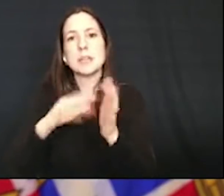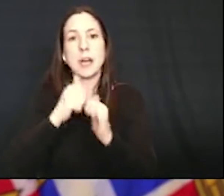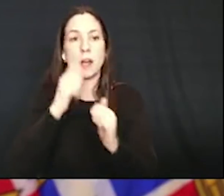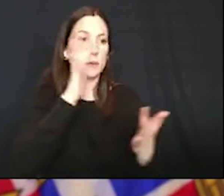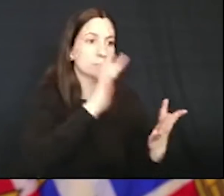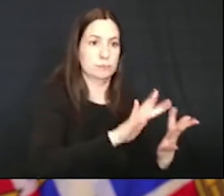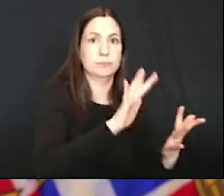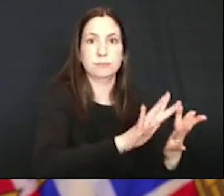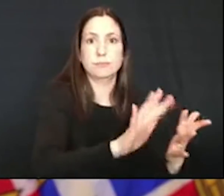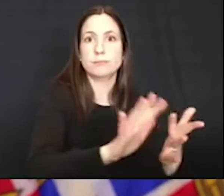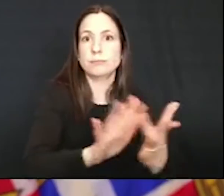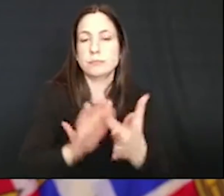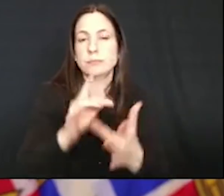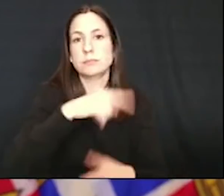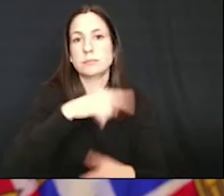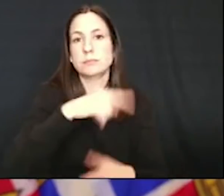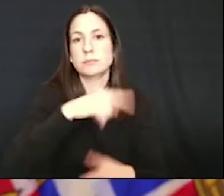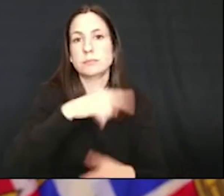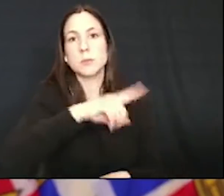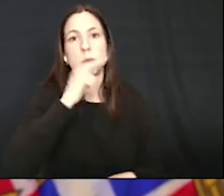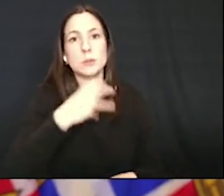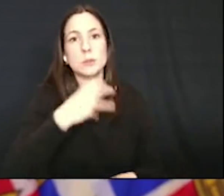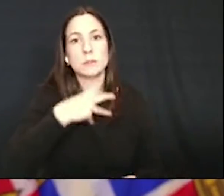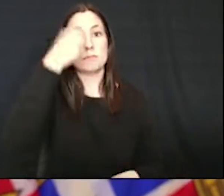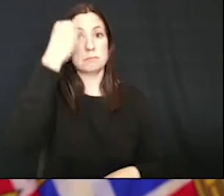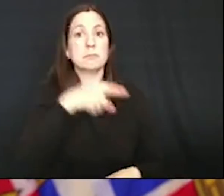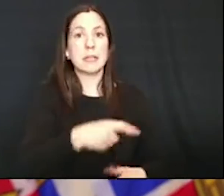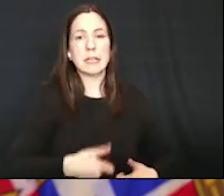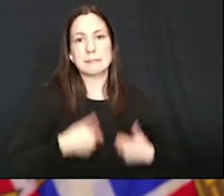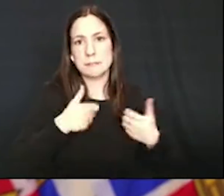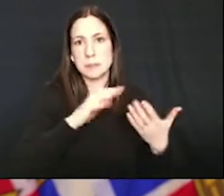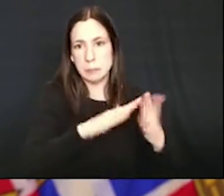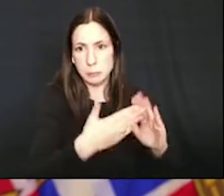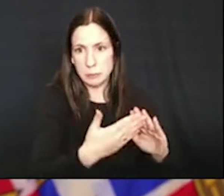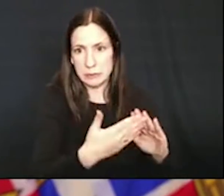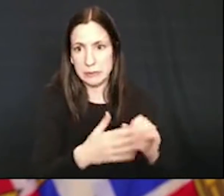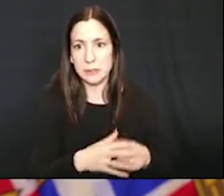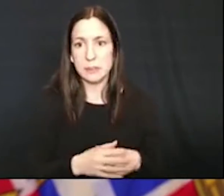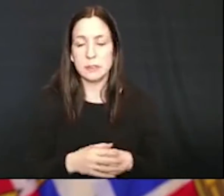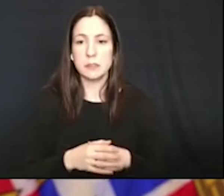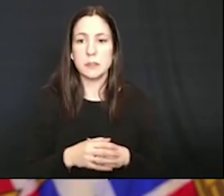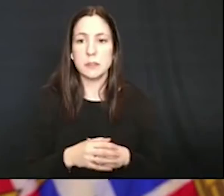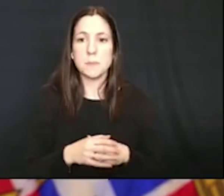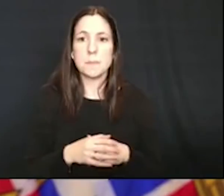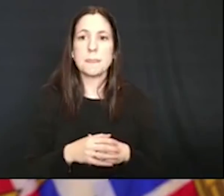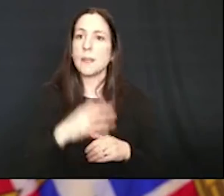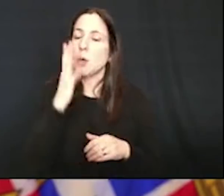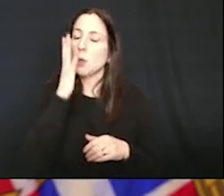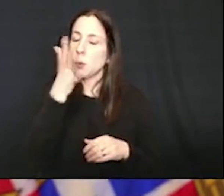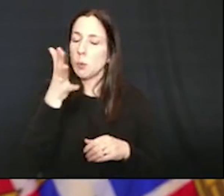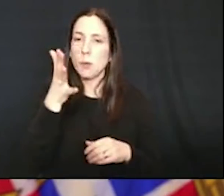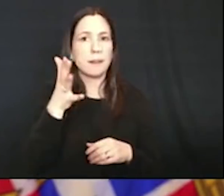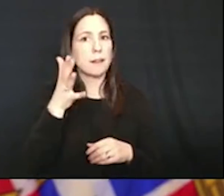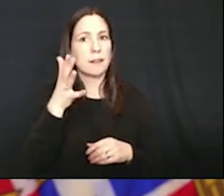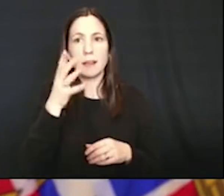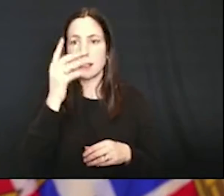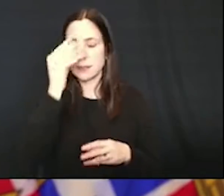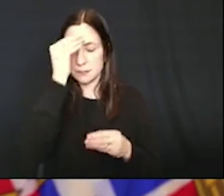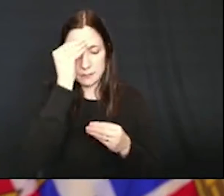days and weeks to seniors in the community. And we will be making it abundantly clear